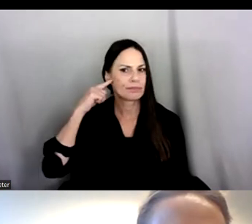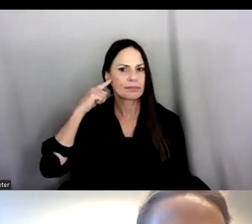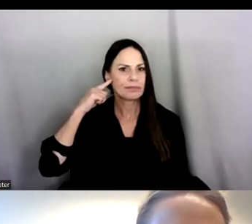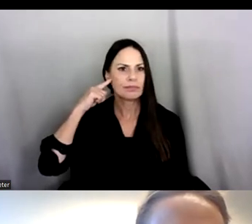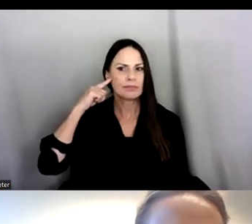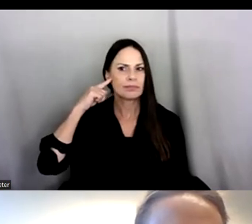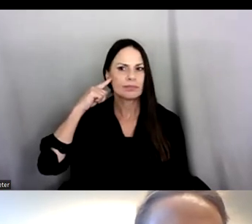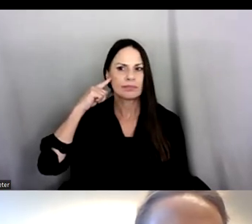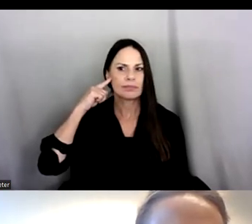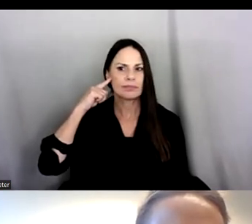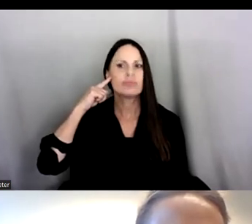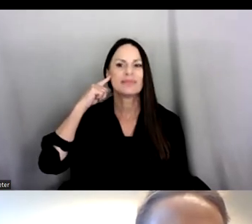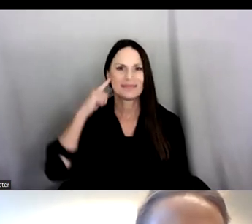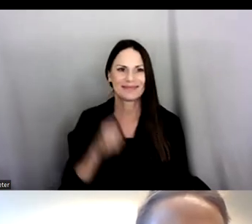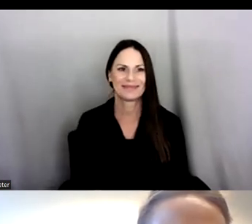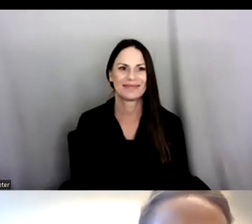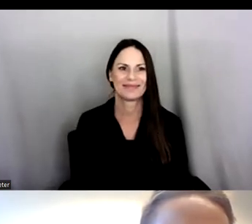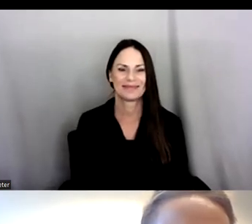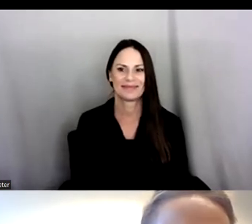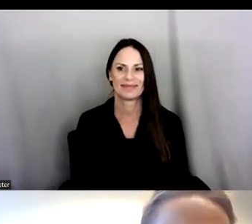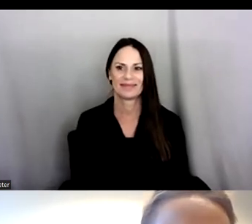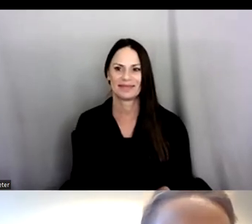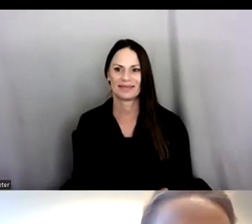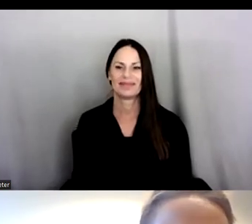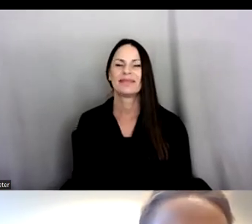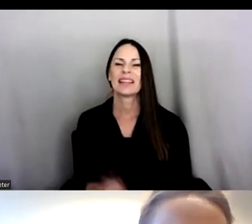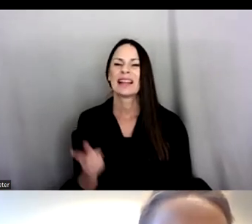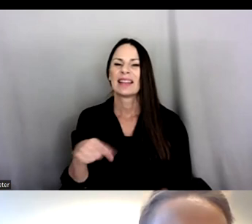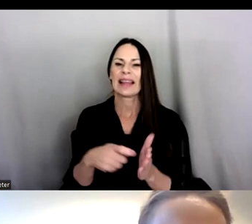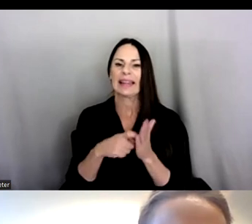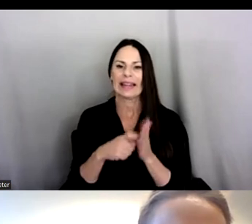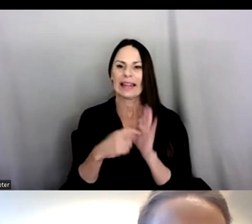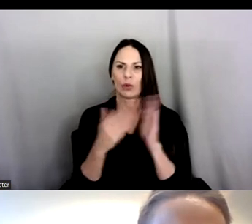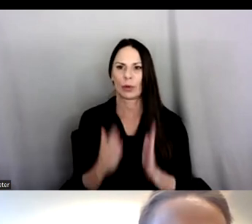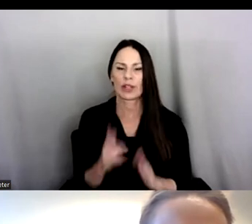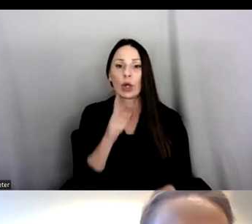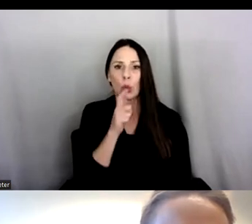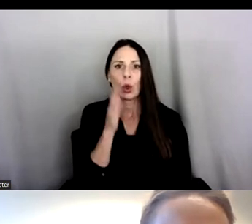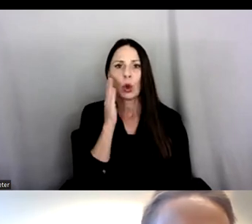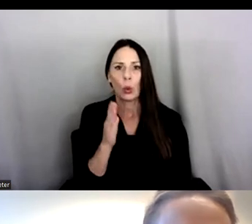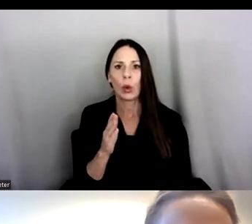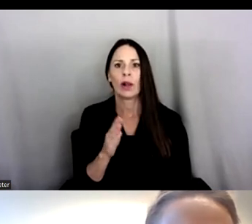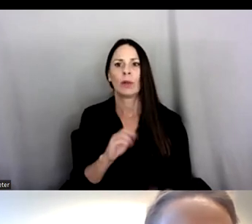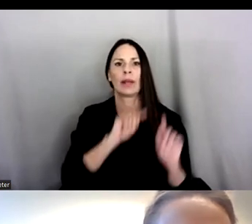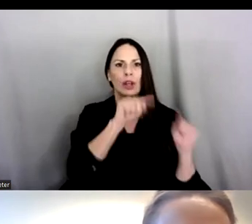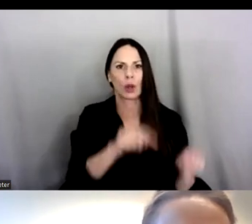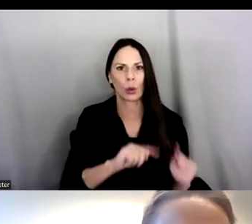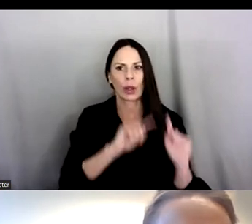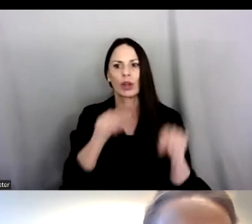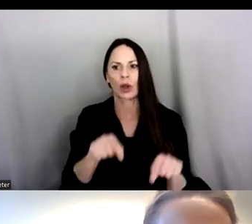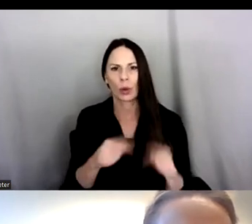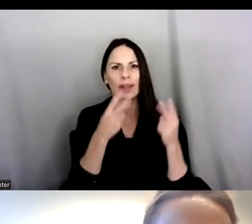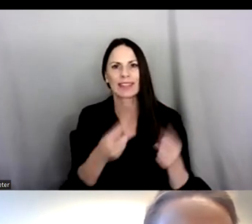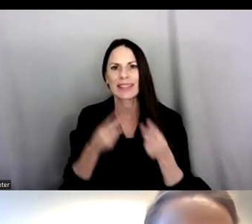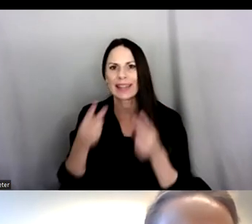You accidentally, yeah, there you go. Yeah, they need a representative that is going community to community, and especially in these